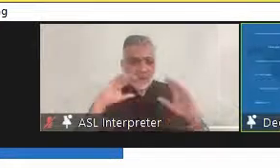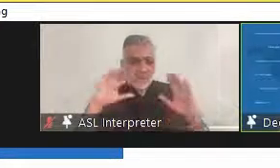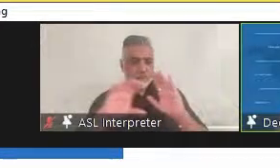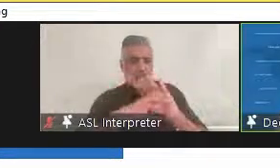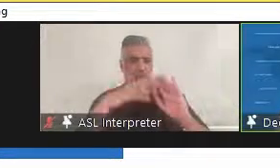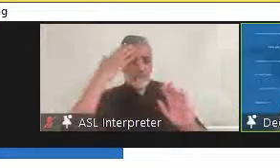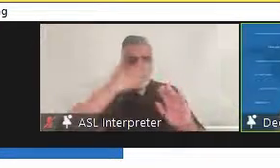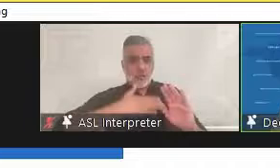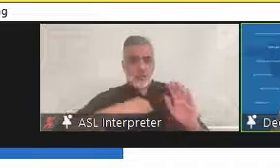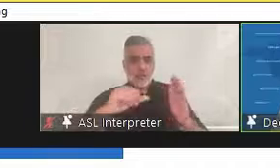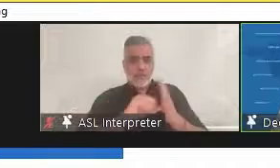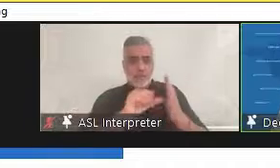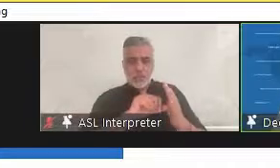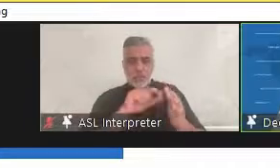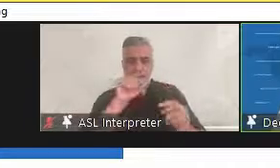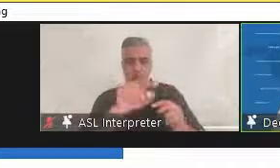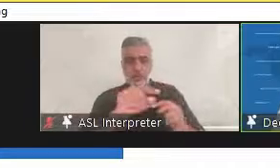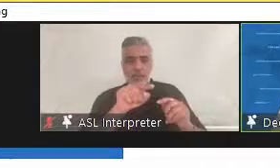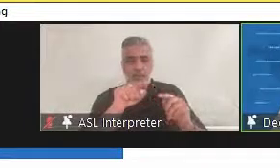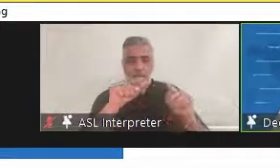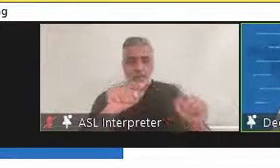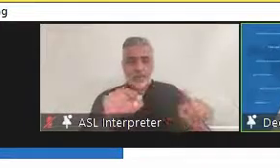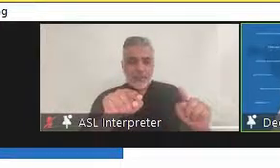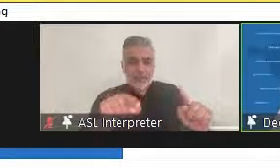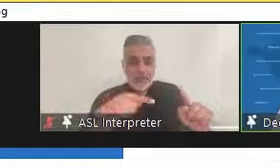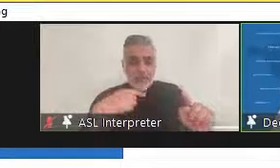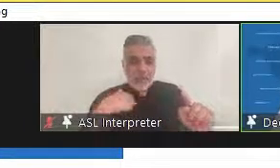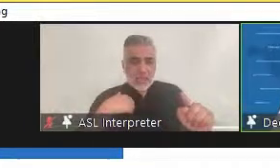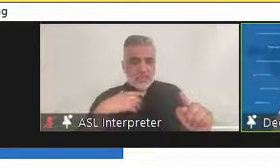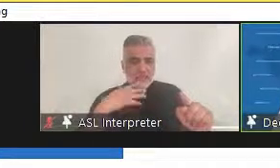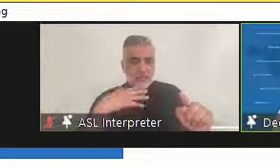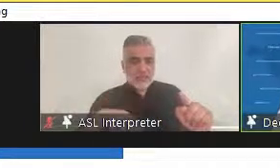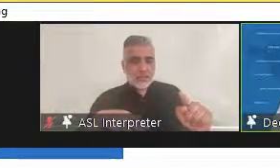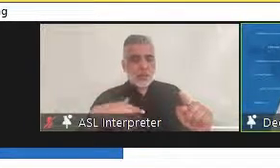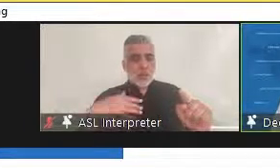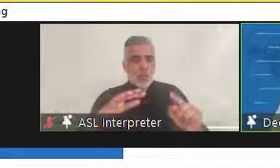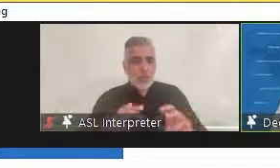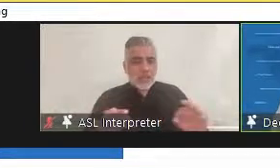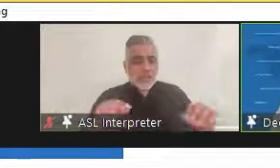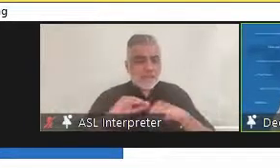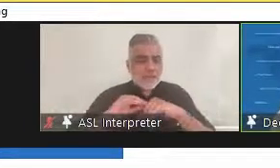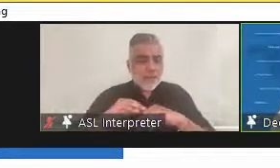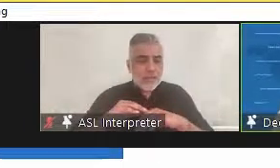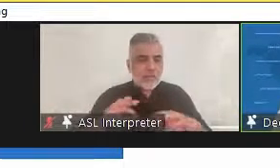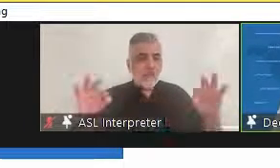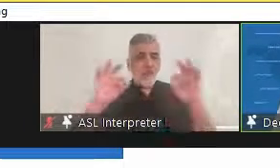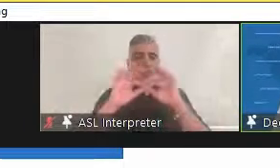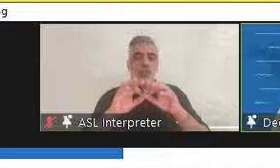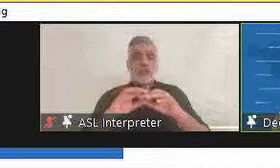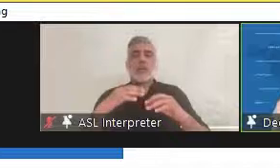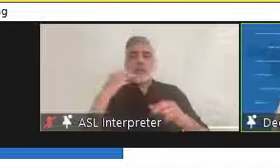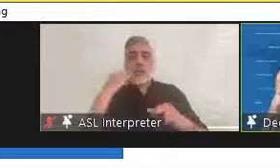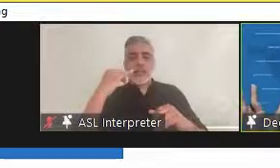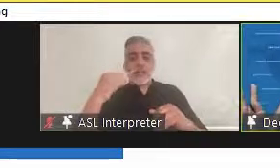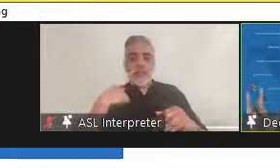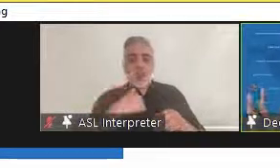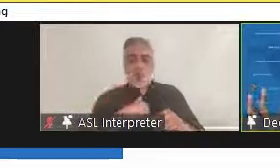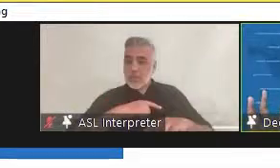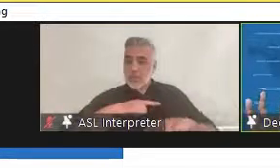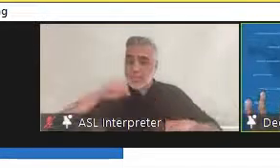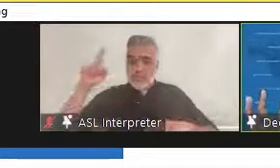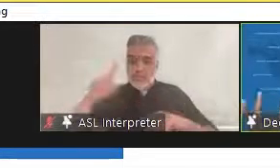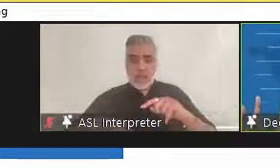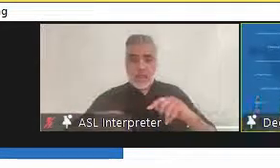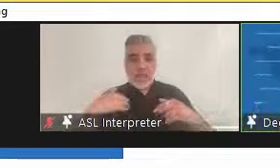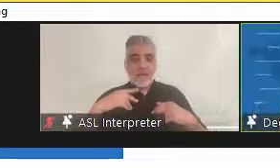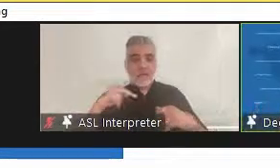page on the slide there, but this paper has been quite influential and triggering this idea that we cannot actually have